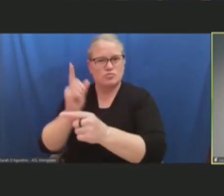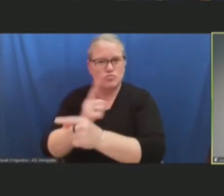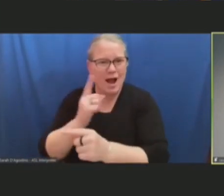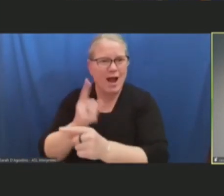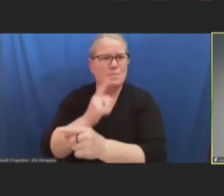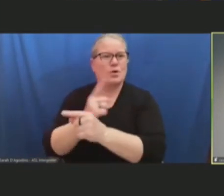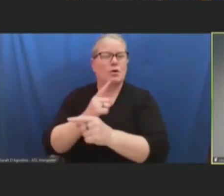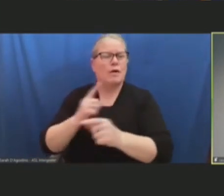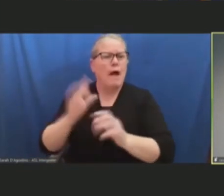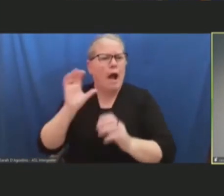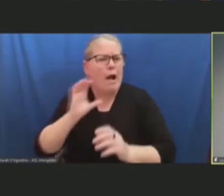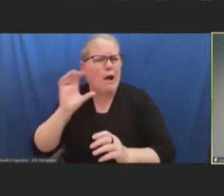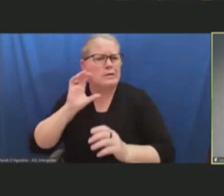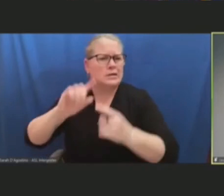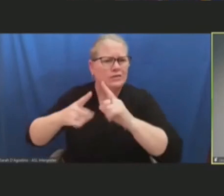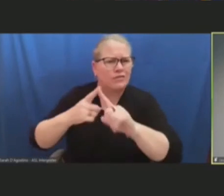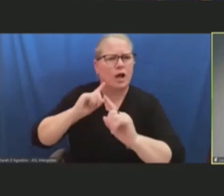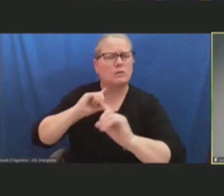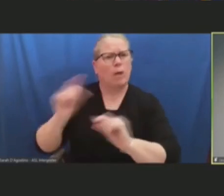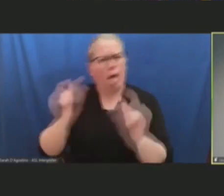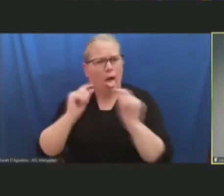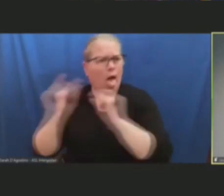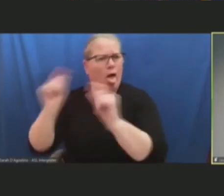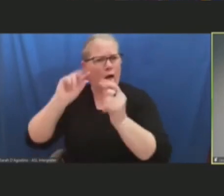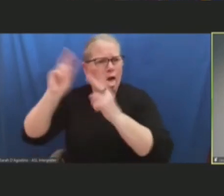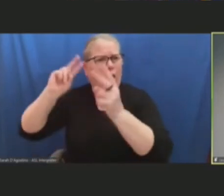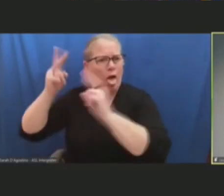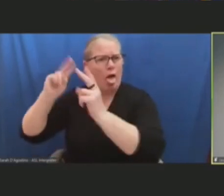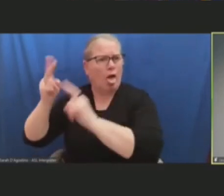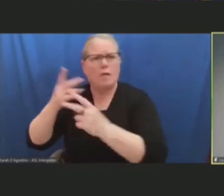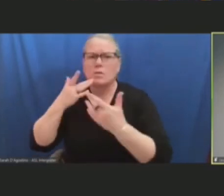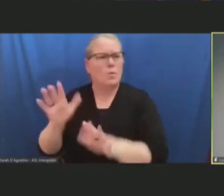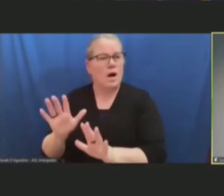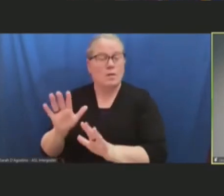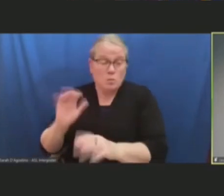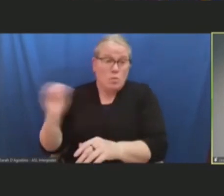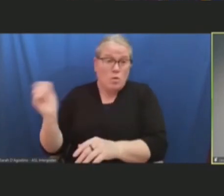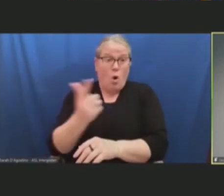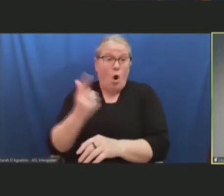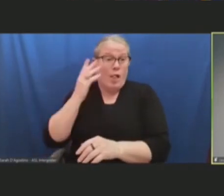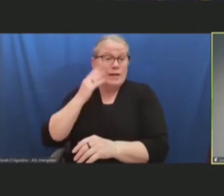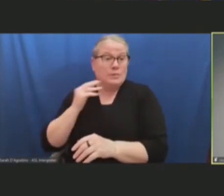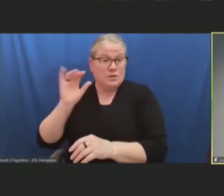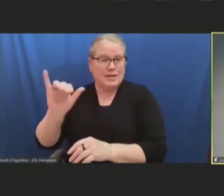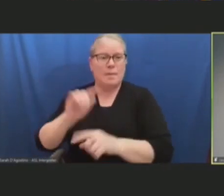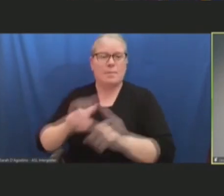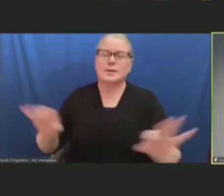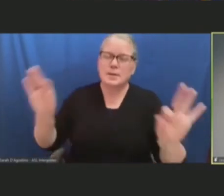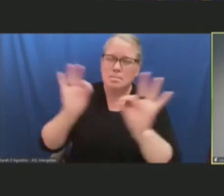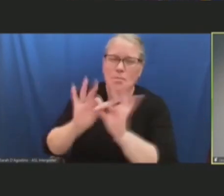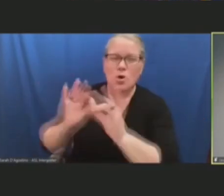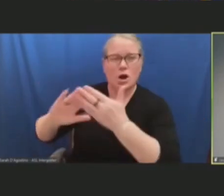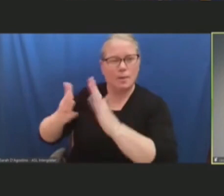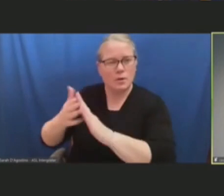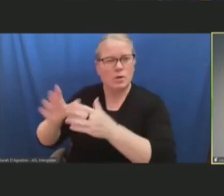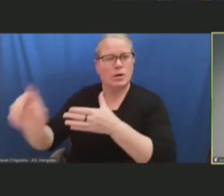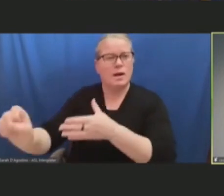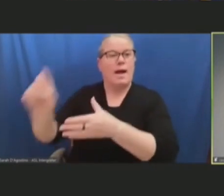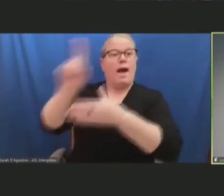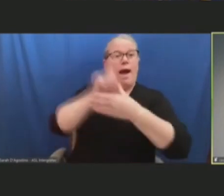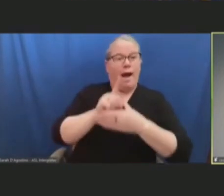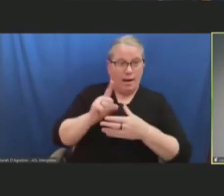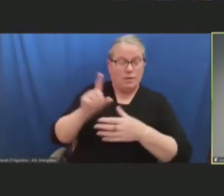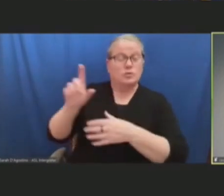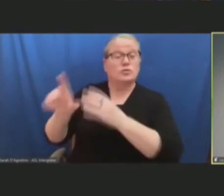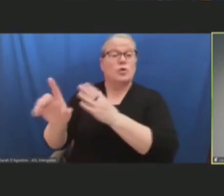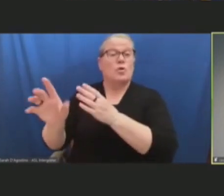heard from cousins and friends' experiences that we all have. But it's important to train people from within their own community so that they build a trust,